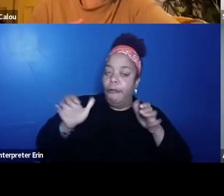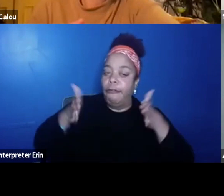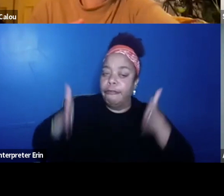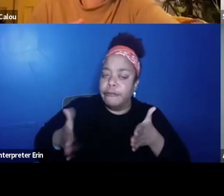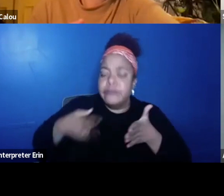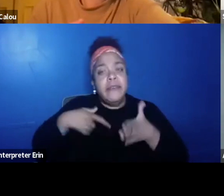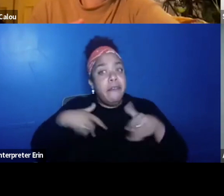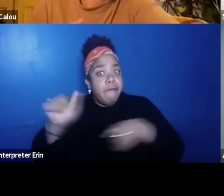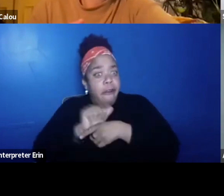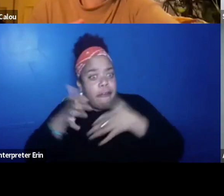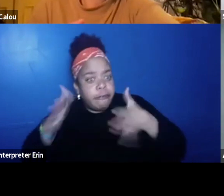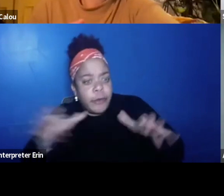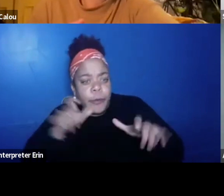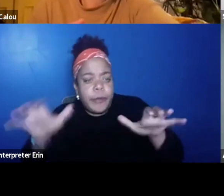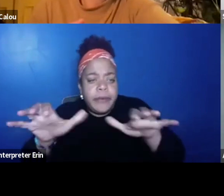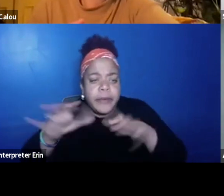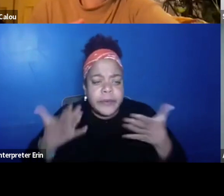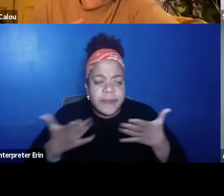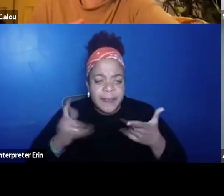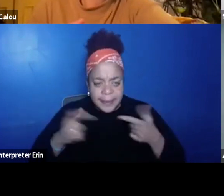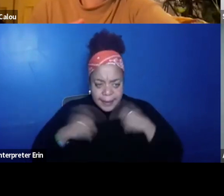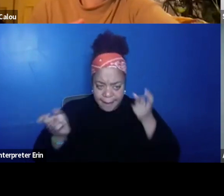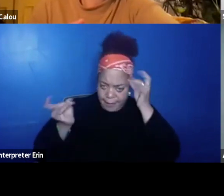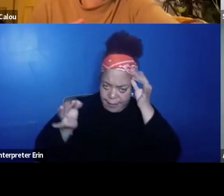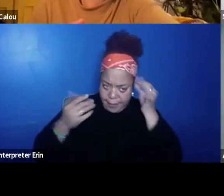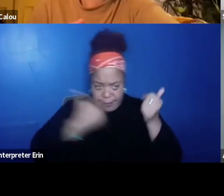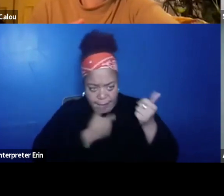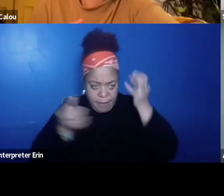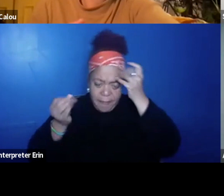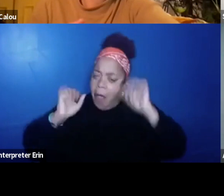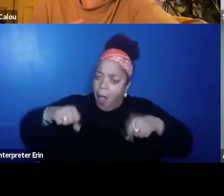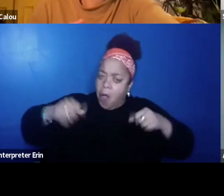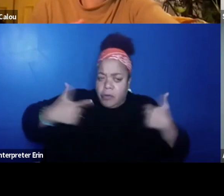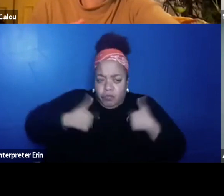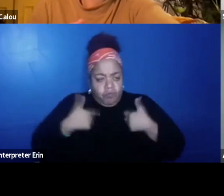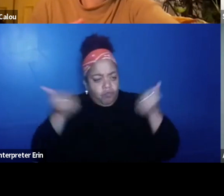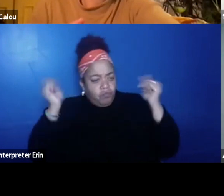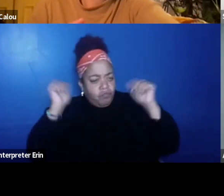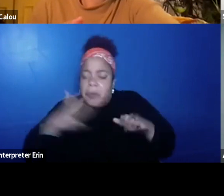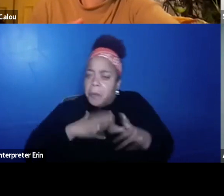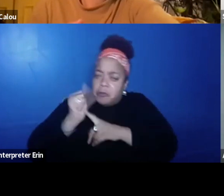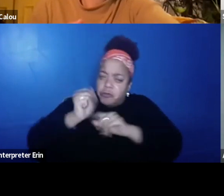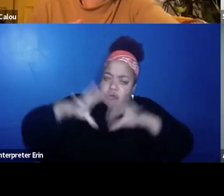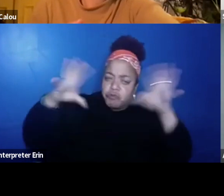of rendezvous with themselves about how much power they have over a certain individual. It is